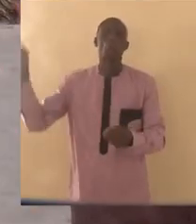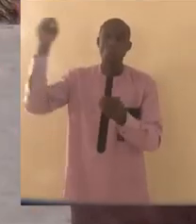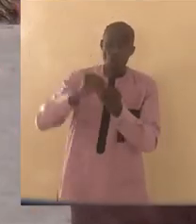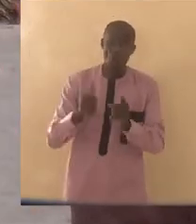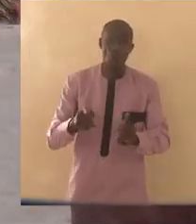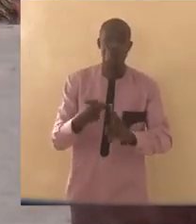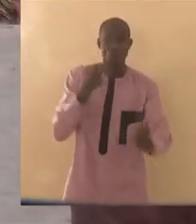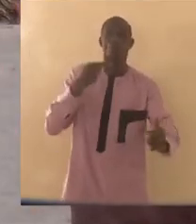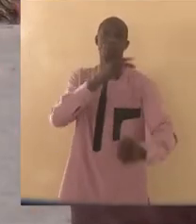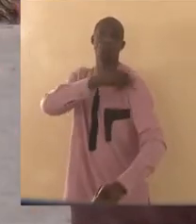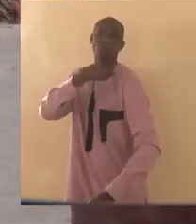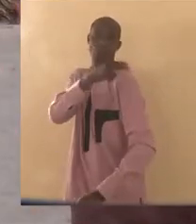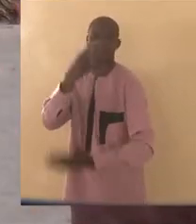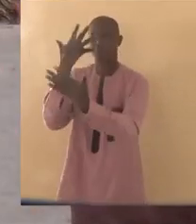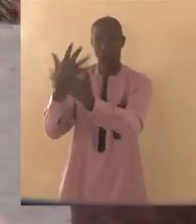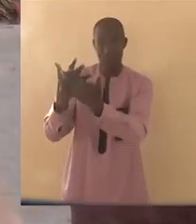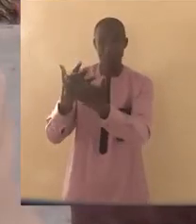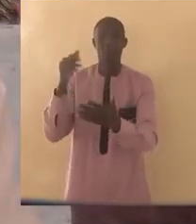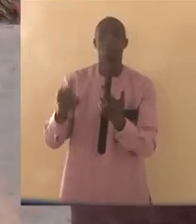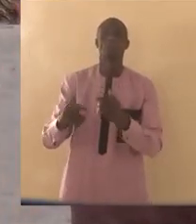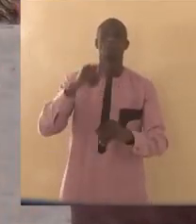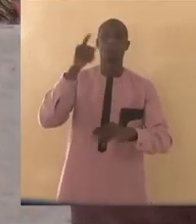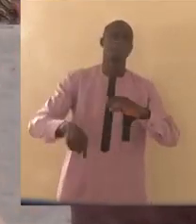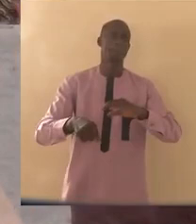the hospital and the prison